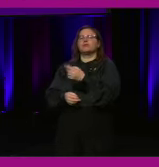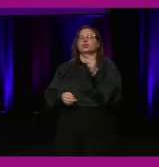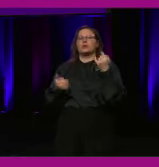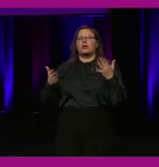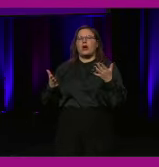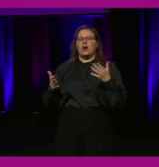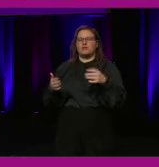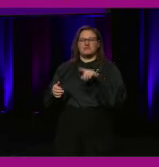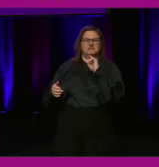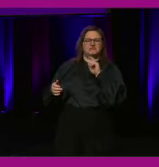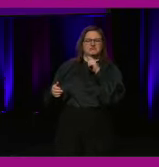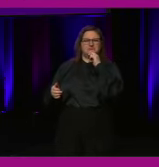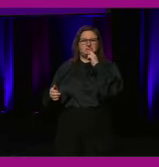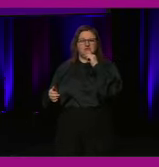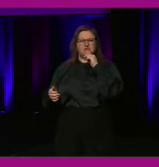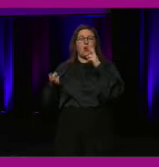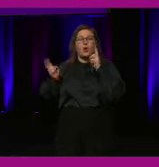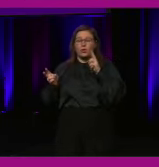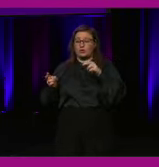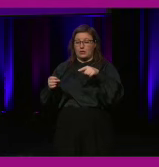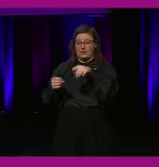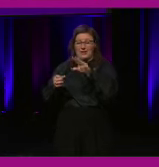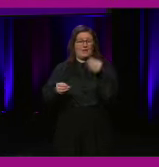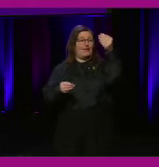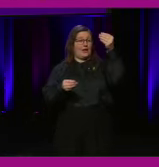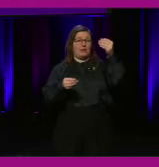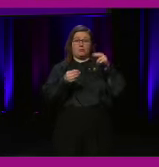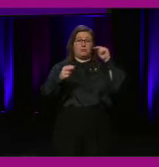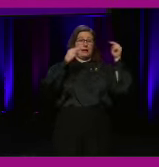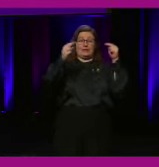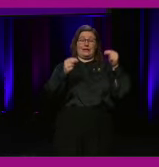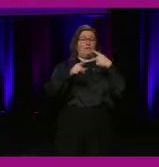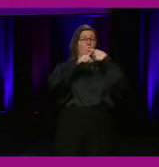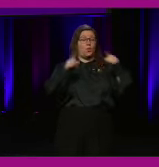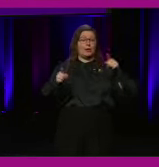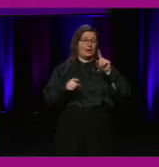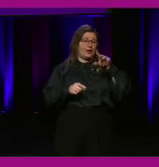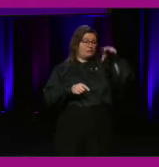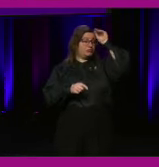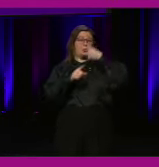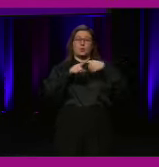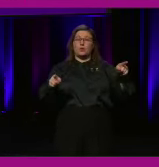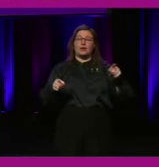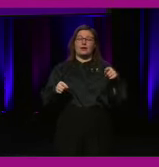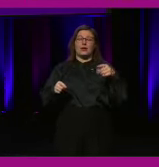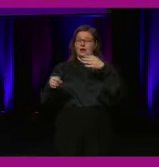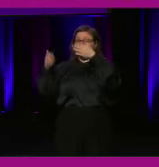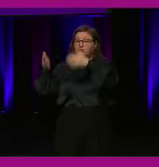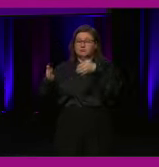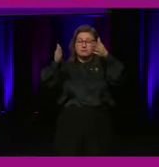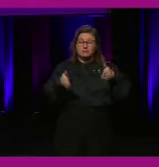are also understood in many different ways. So, by different individuals with